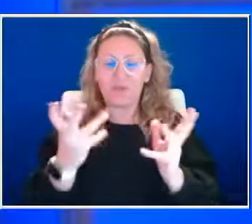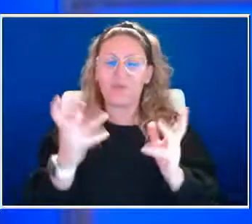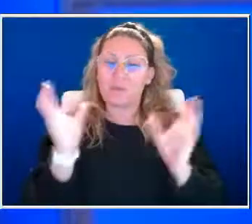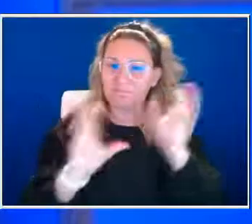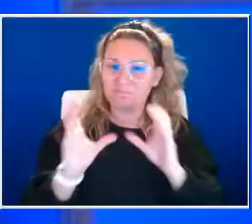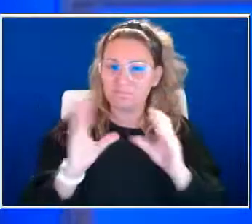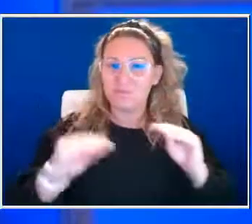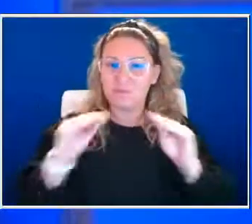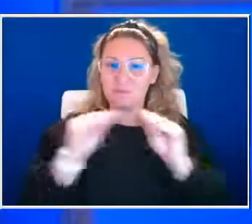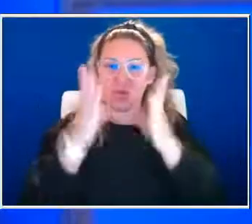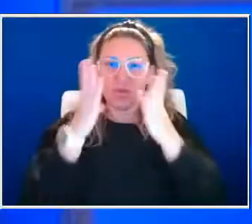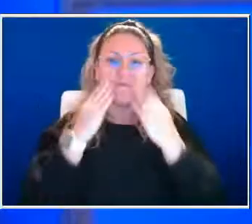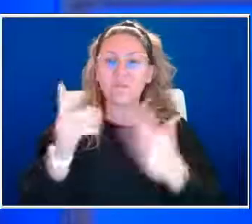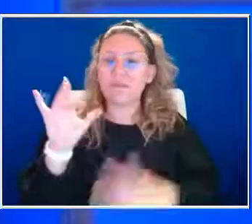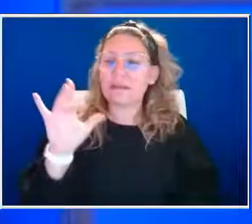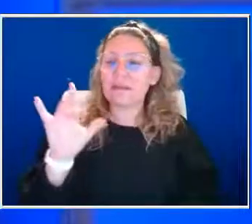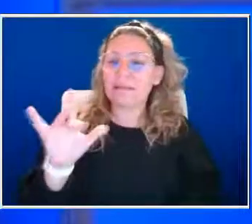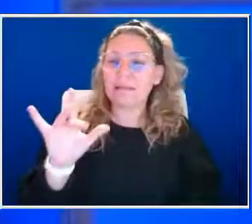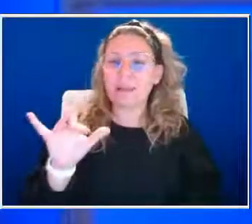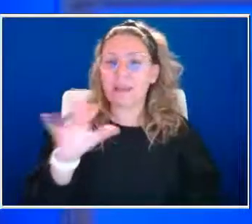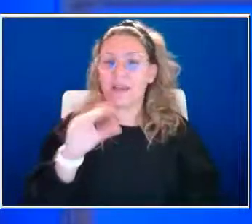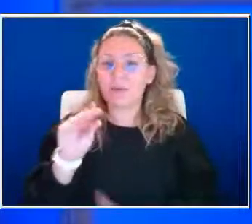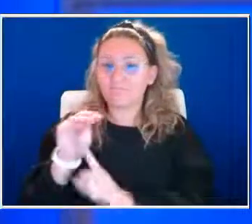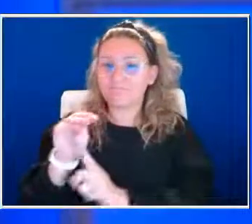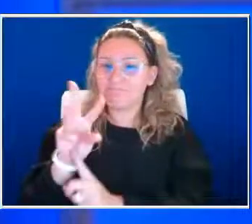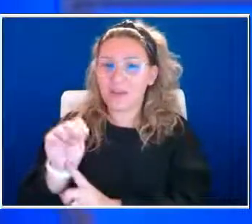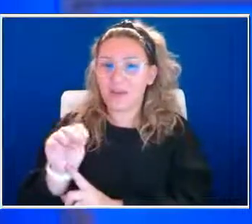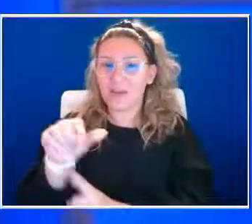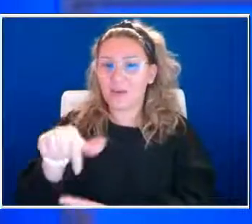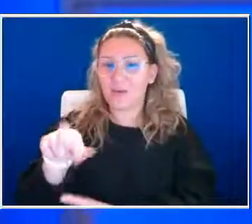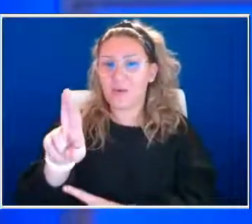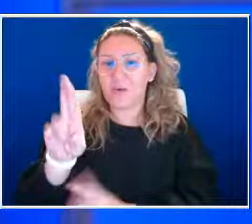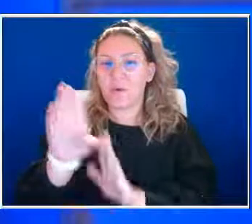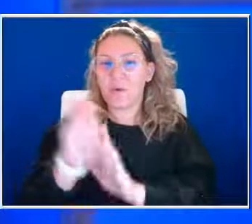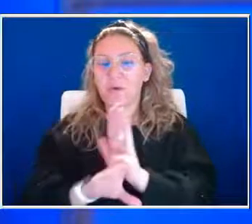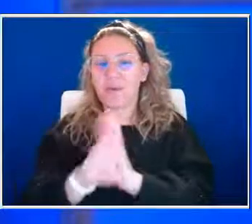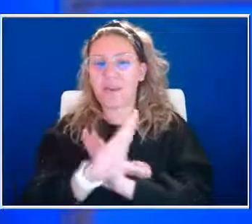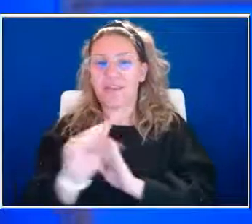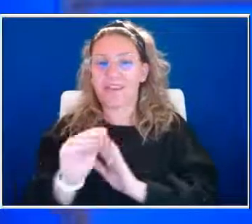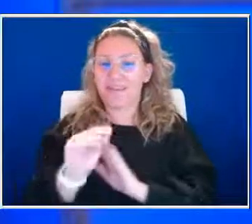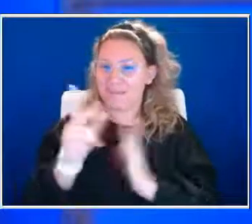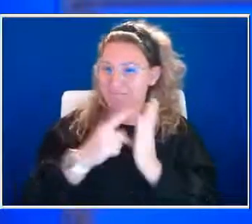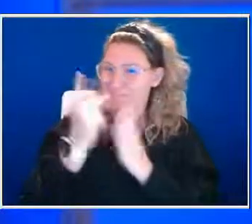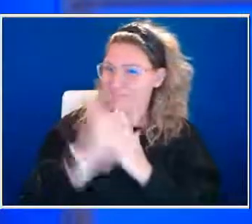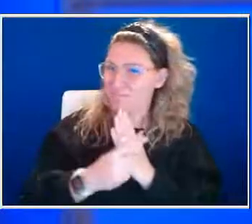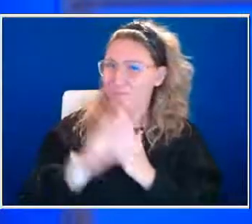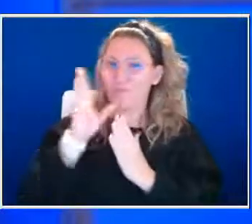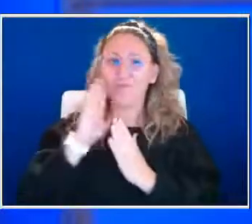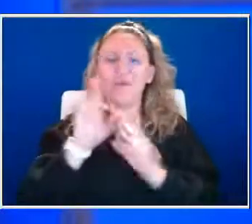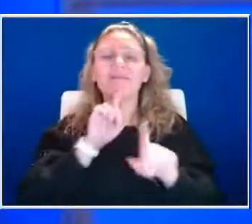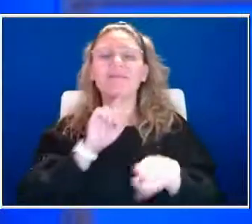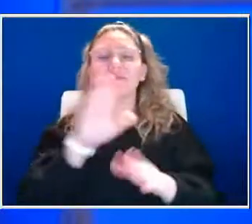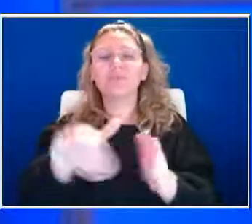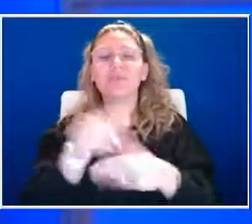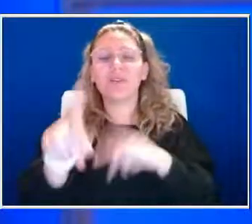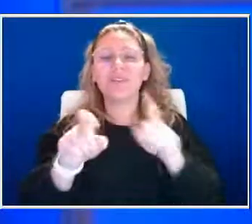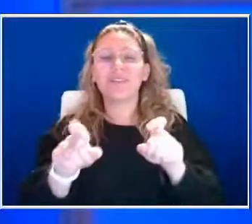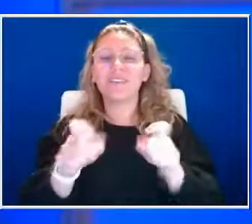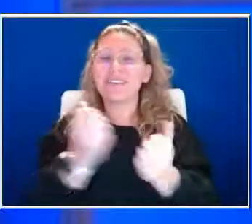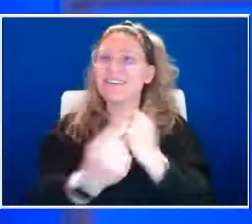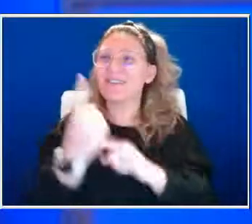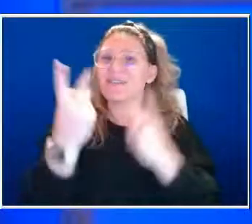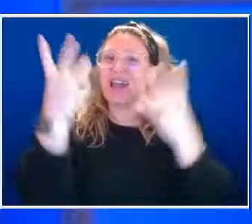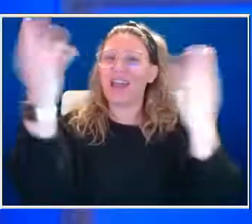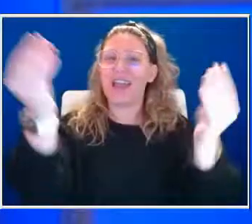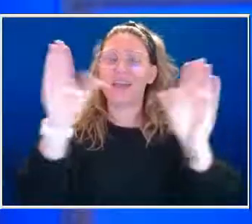that QR code. More information about our lymphedema program. They will answer all of your questions right there. Everyone, go out, make it a great day. We'll see you back